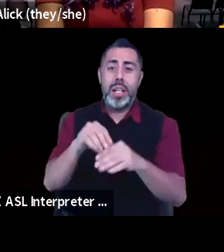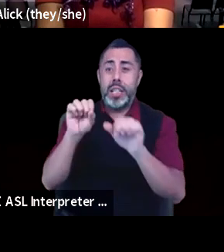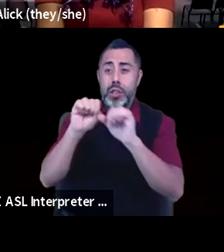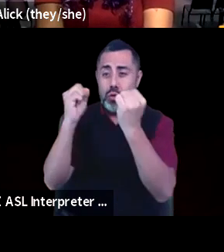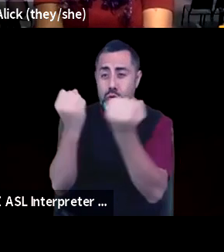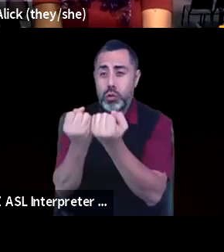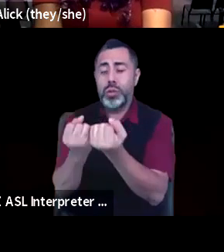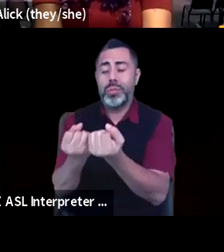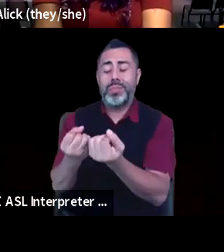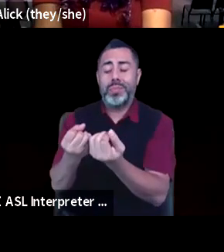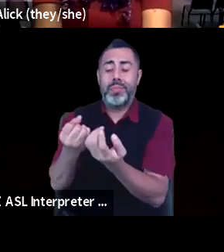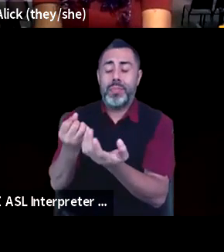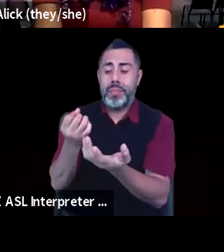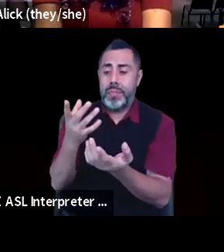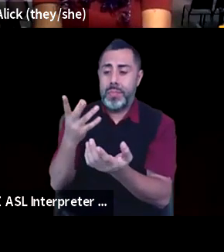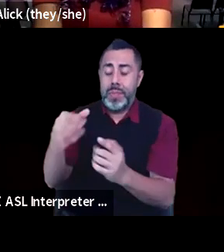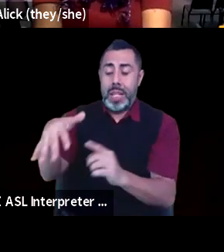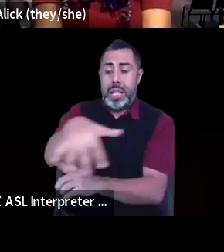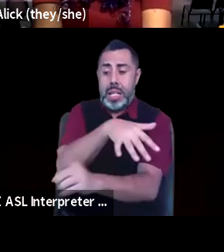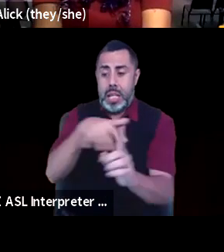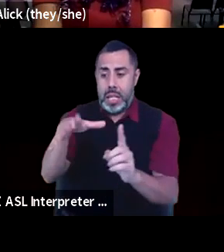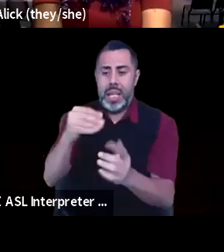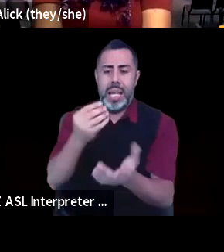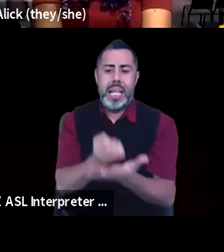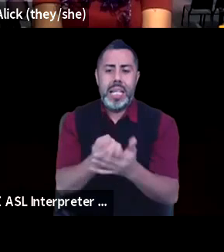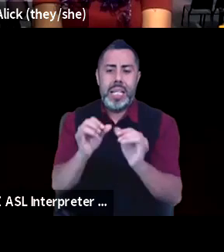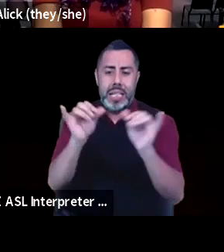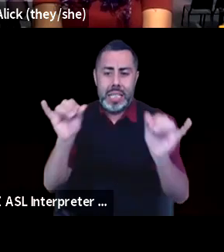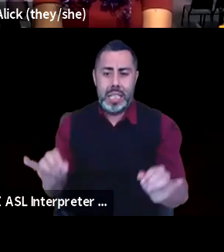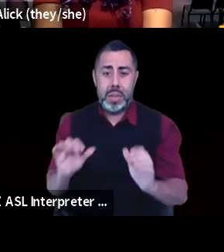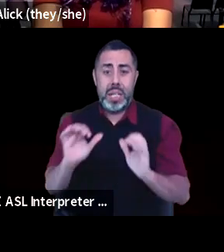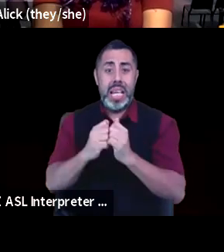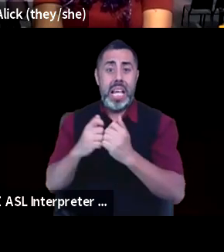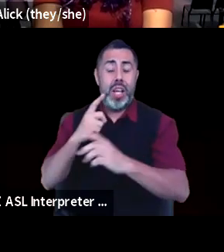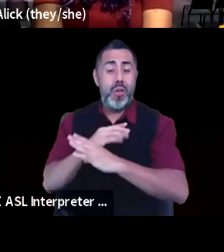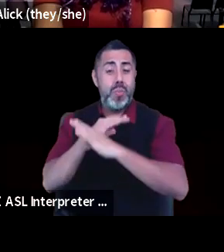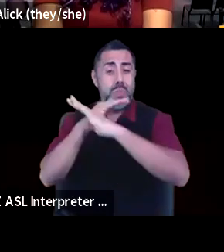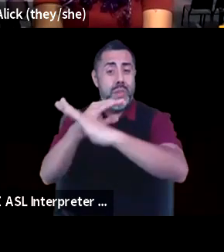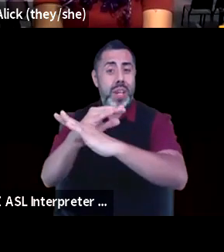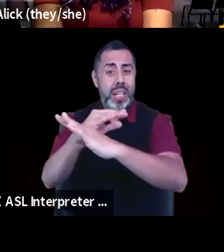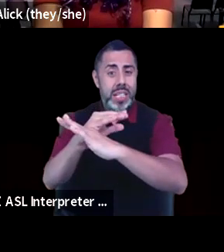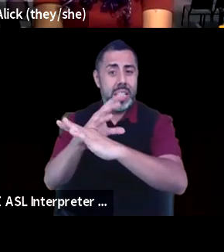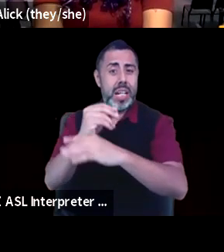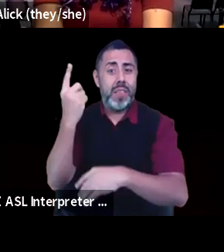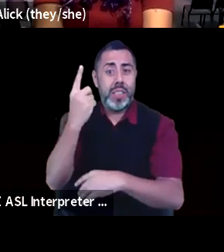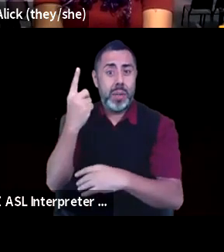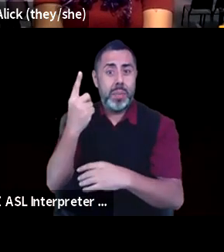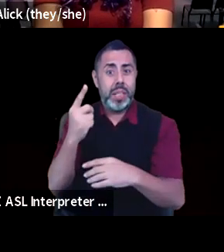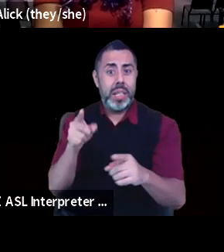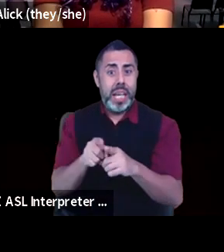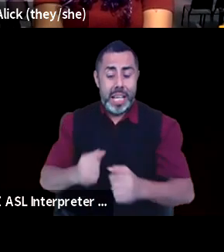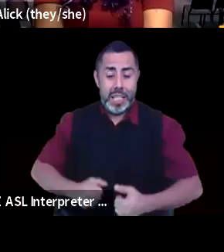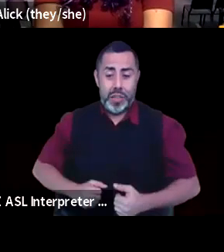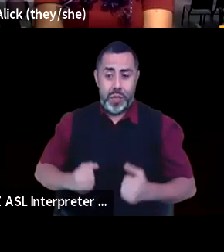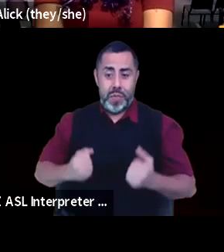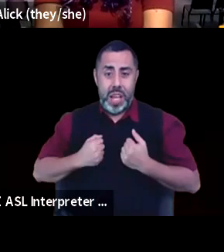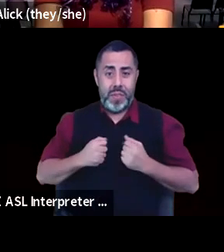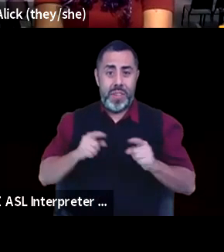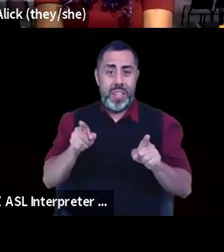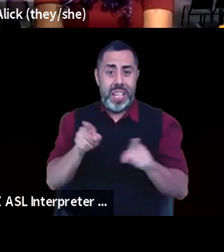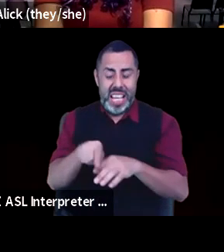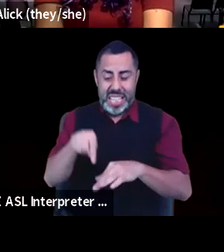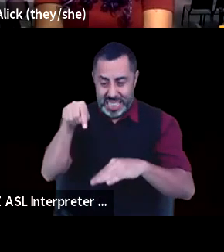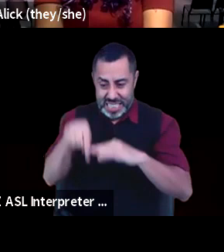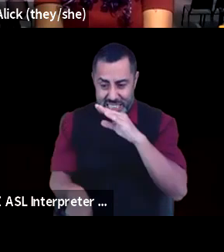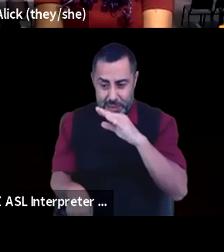systems, and how prevention or survival of something as deeply, boldly, bodily personal as a